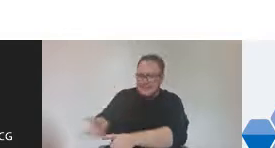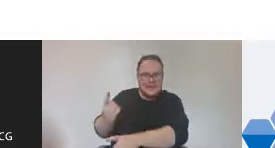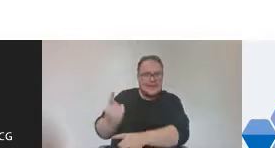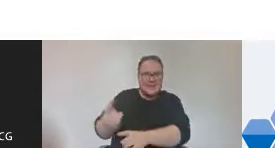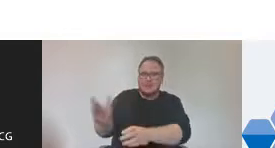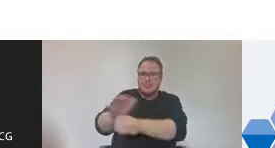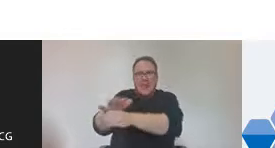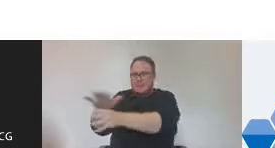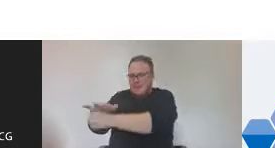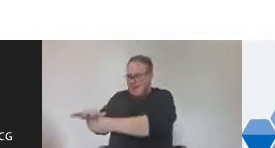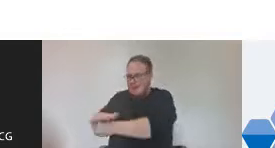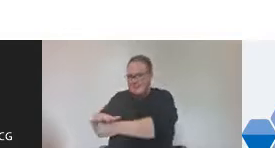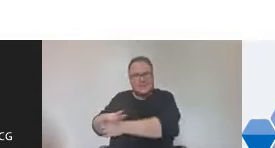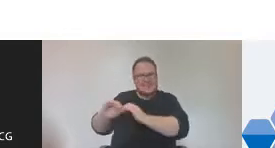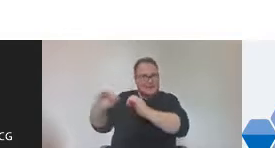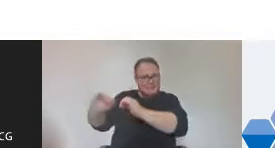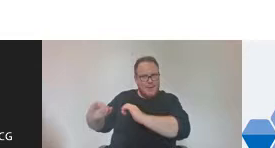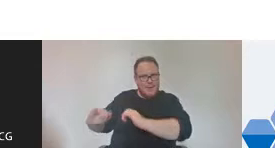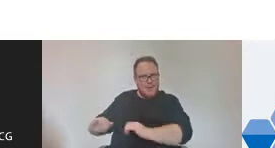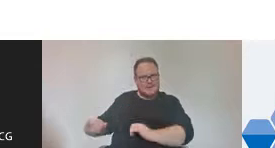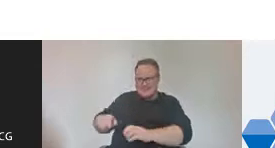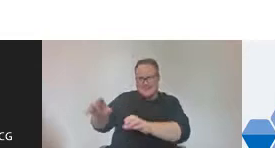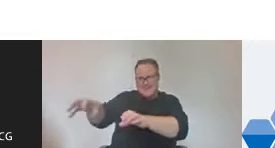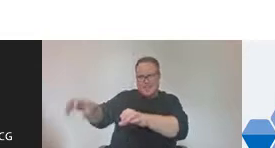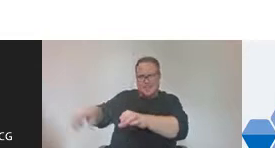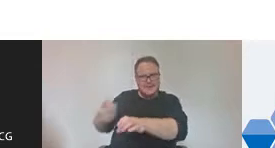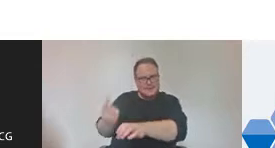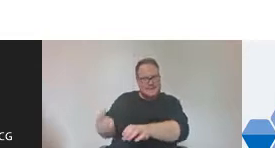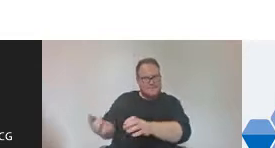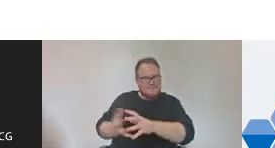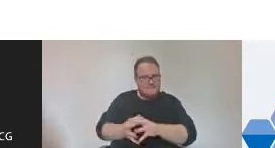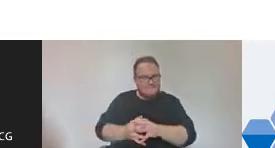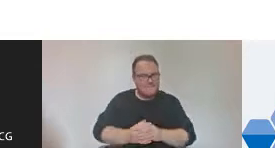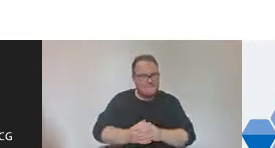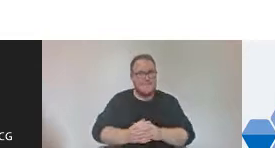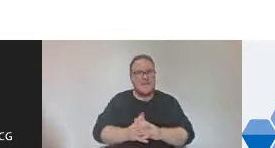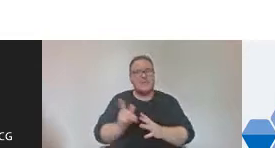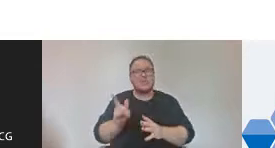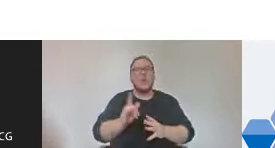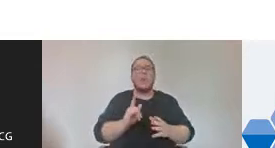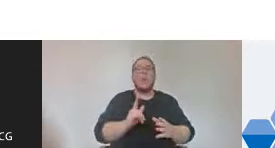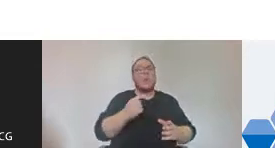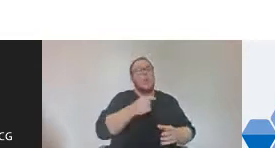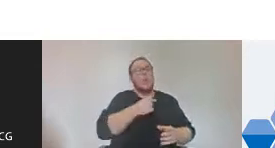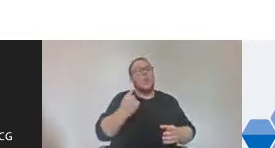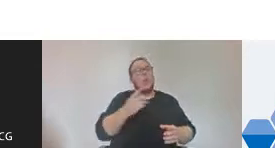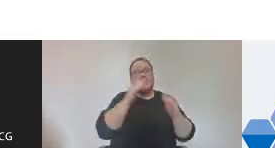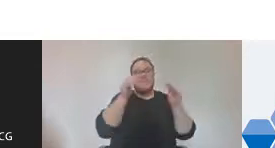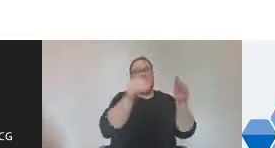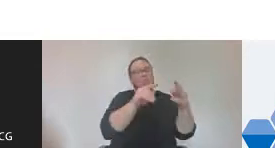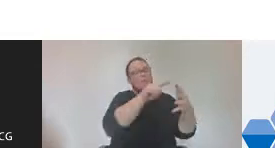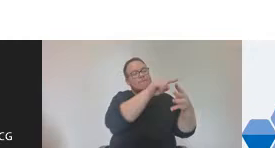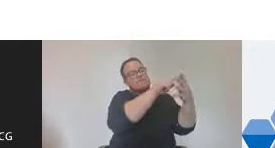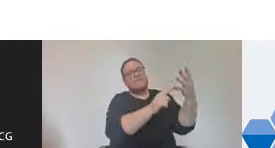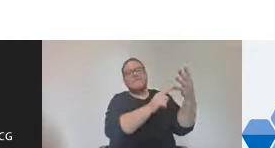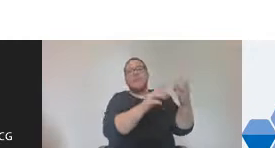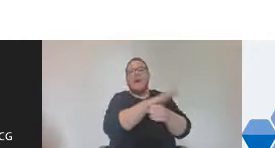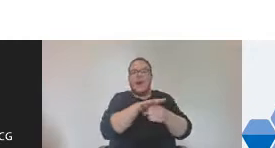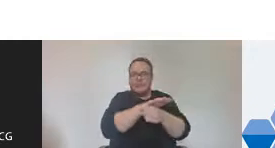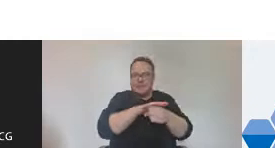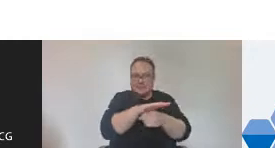be considered a place as well. So we are in the Southwest are going to focus on 4 main areas.